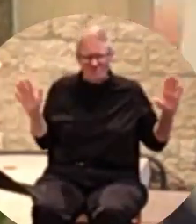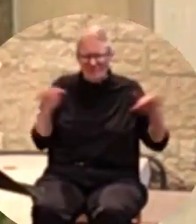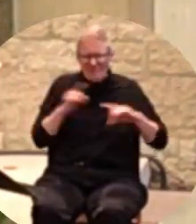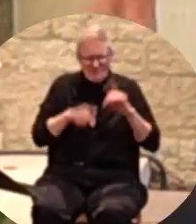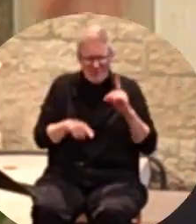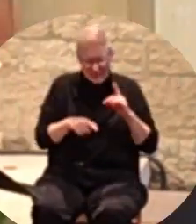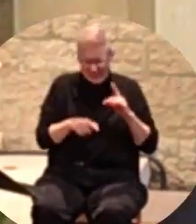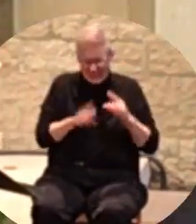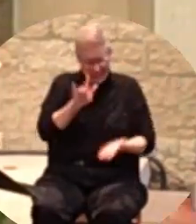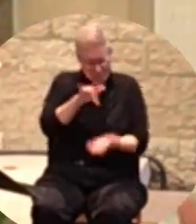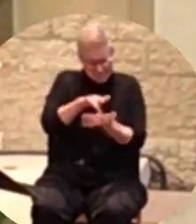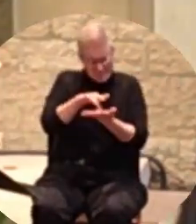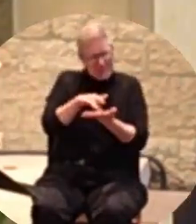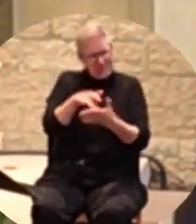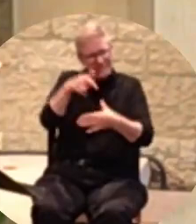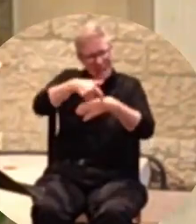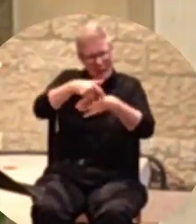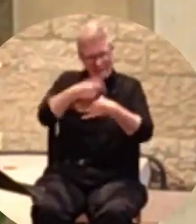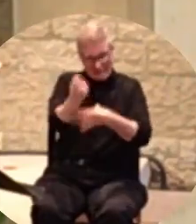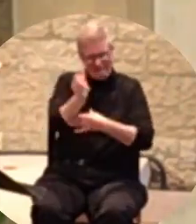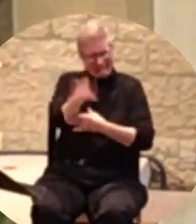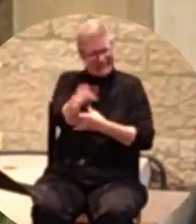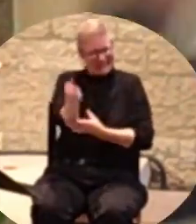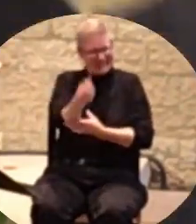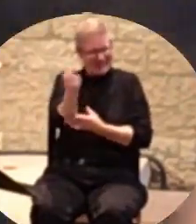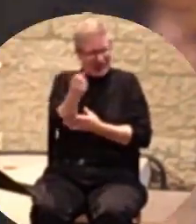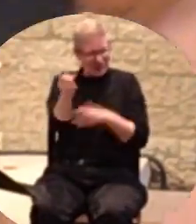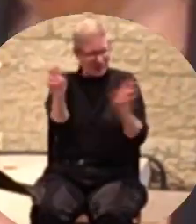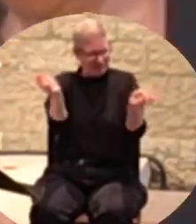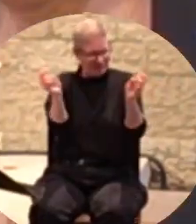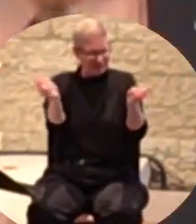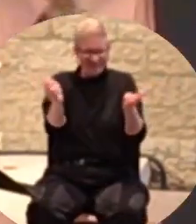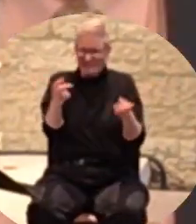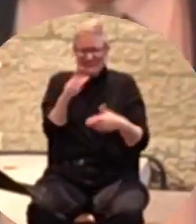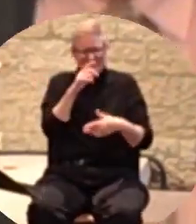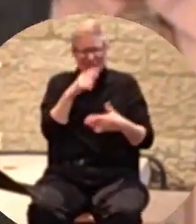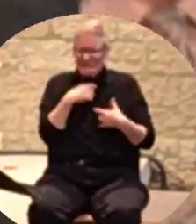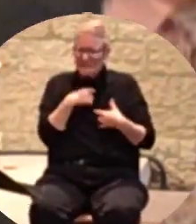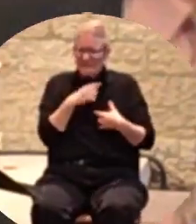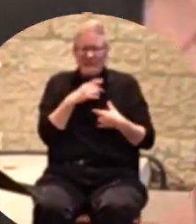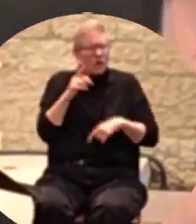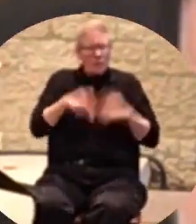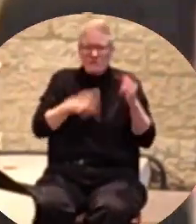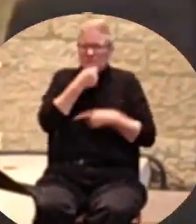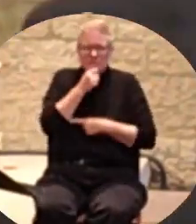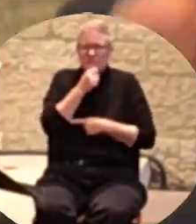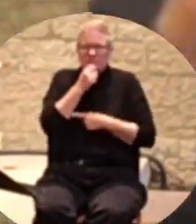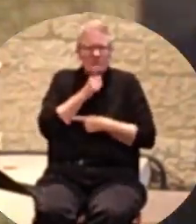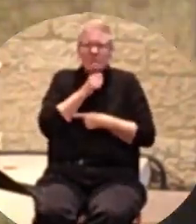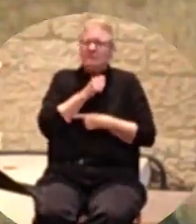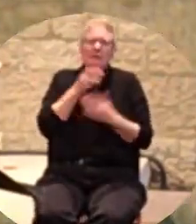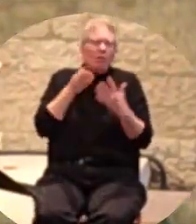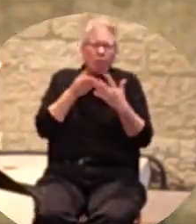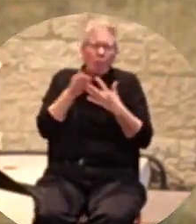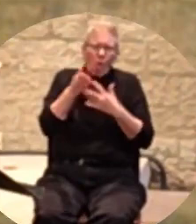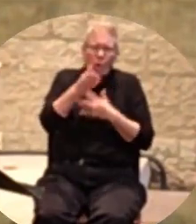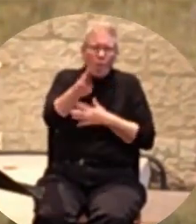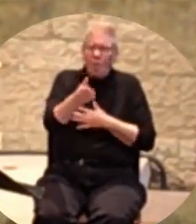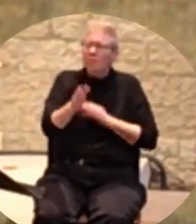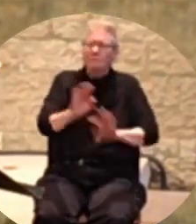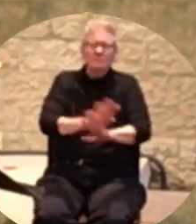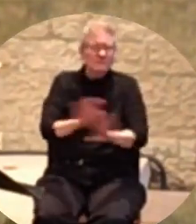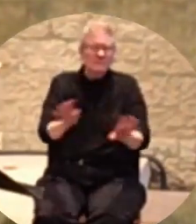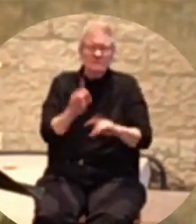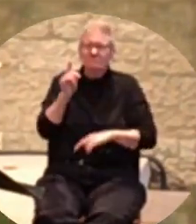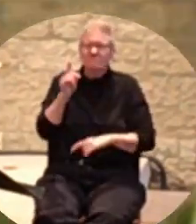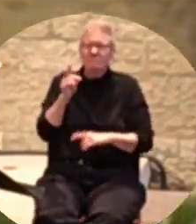we have to stand in order to have the strength to move in to the next place. It's absolutely necessary